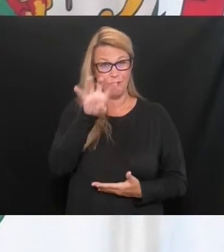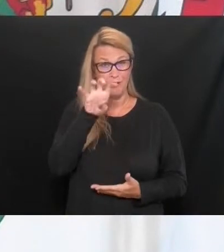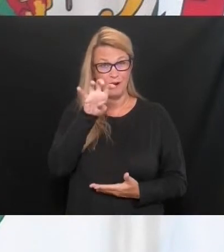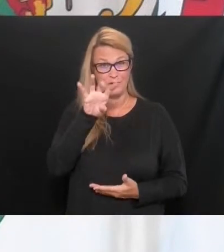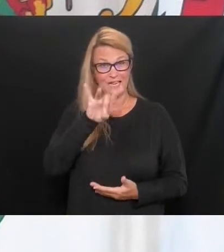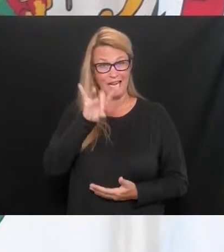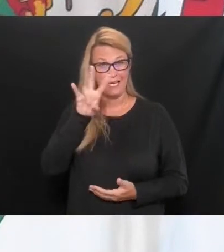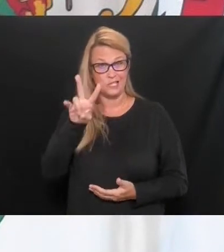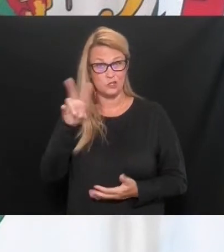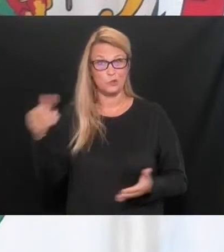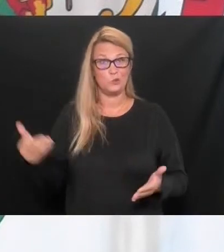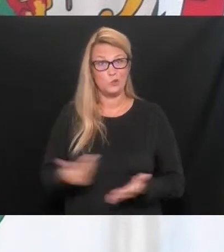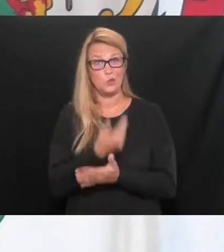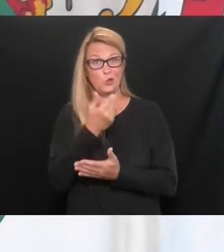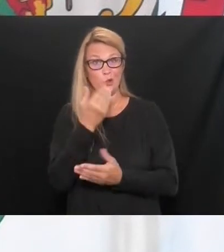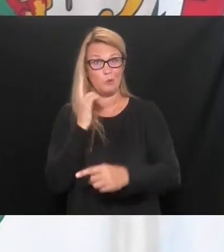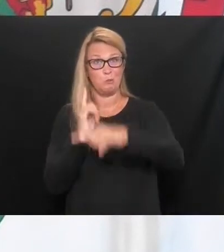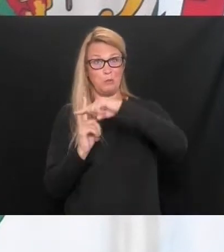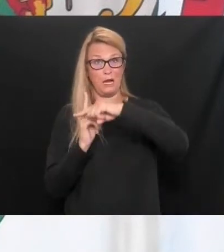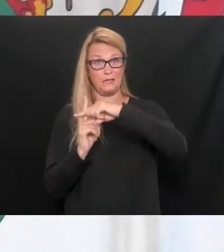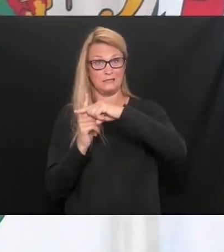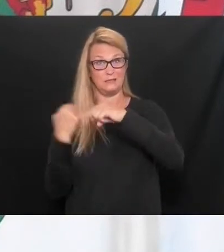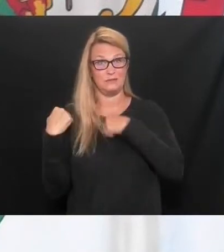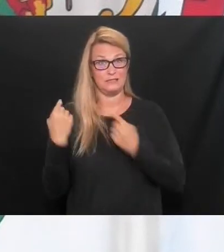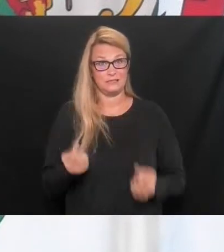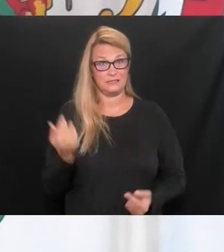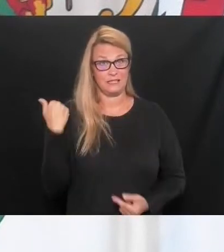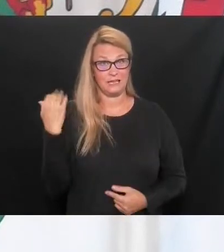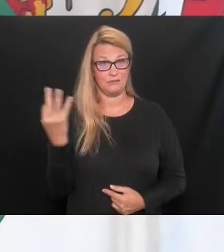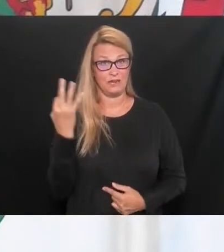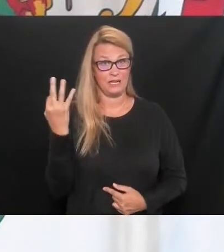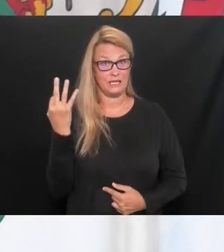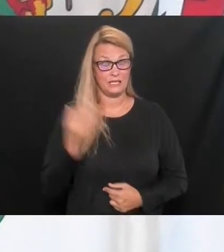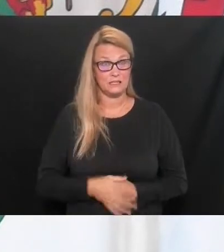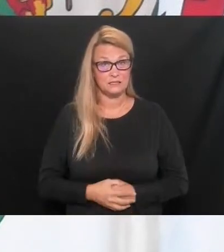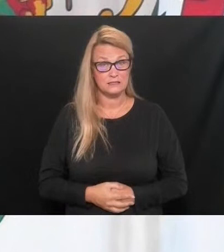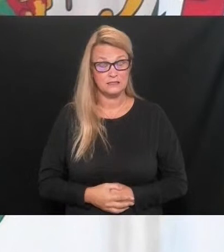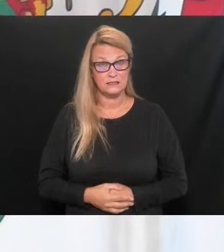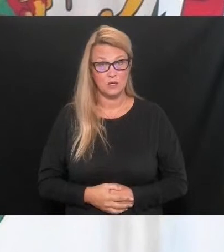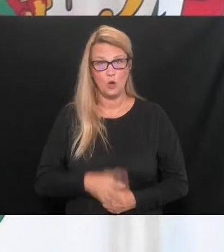1,482 new positive cases since we were here on Friday.